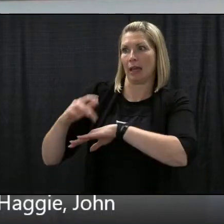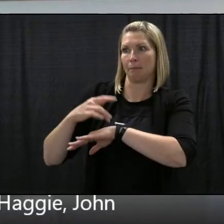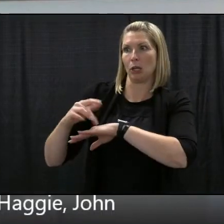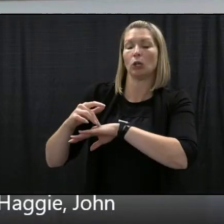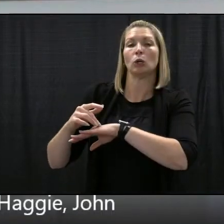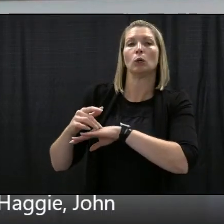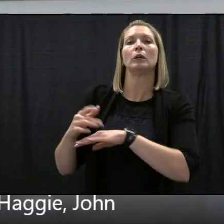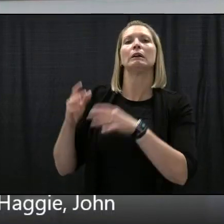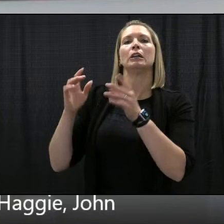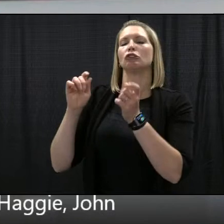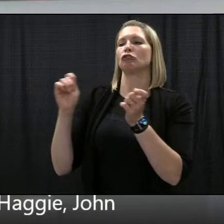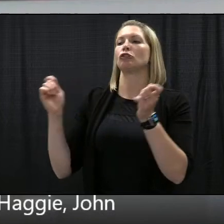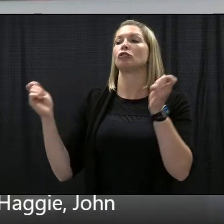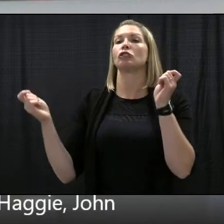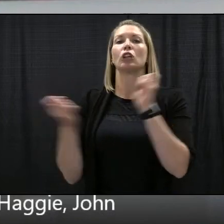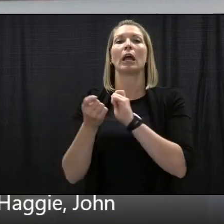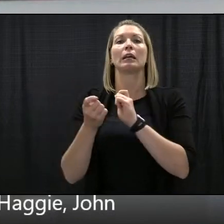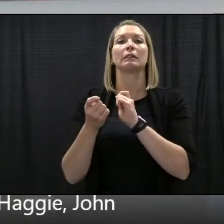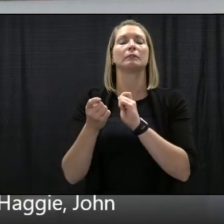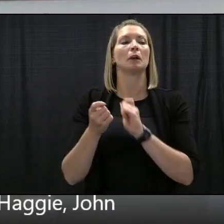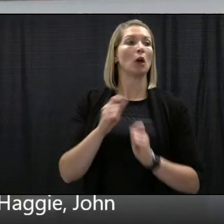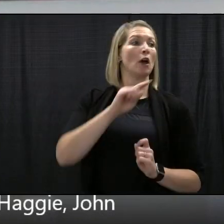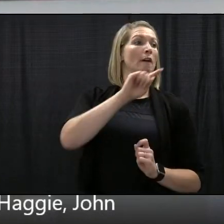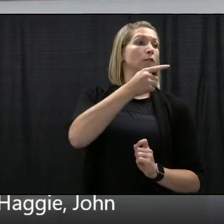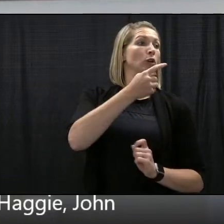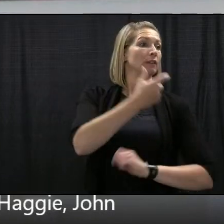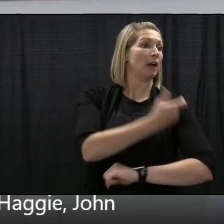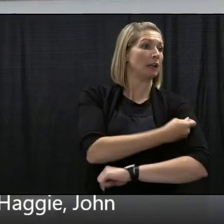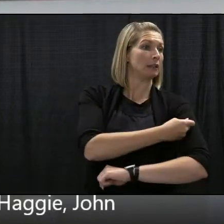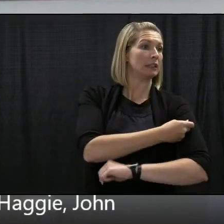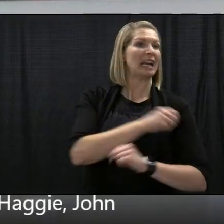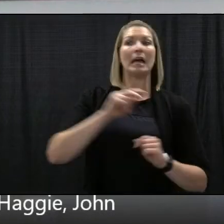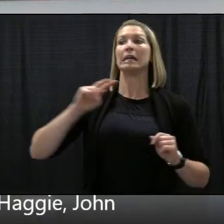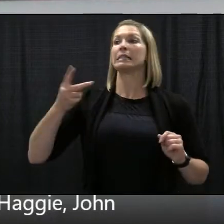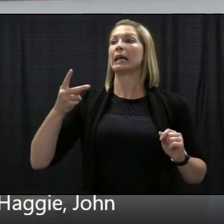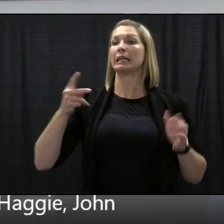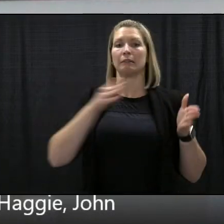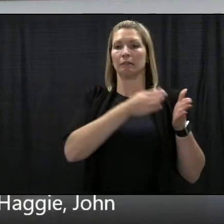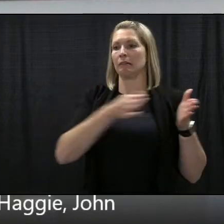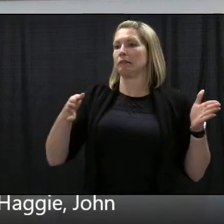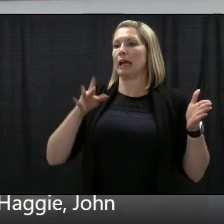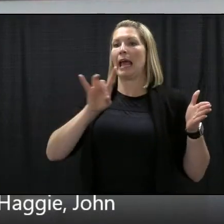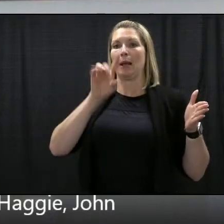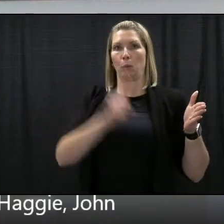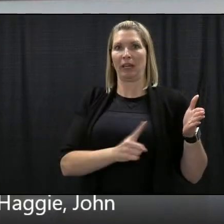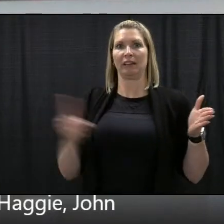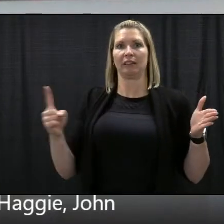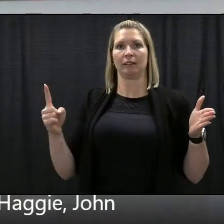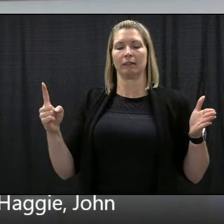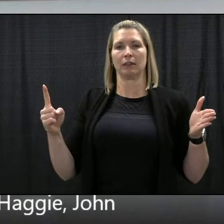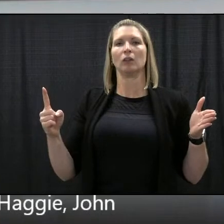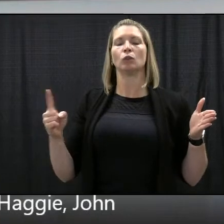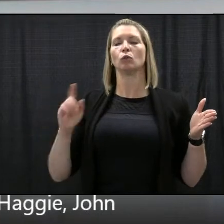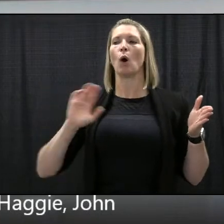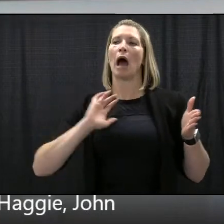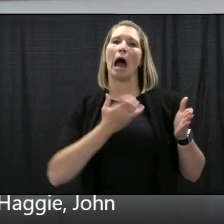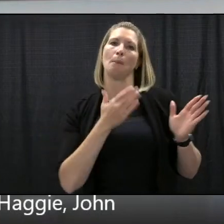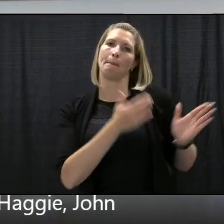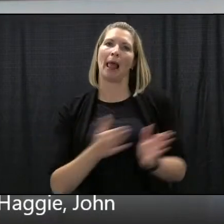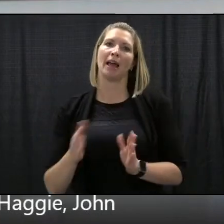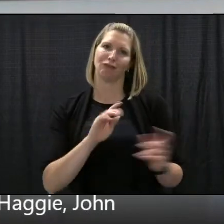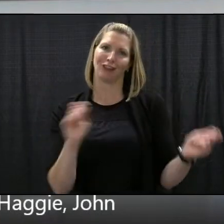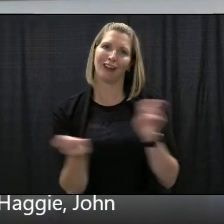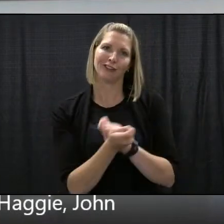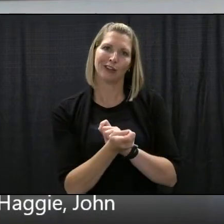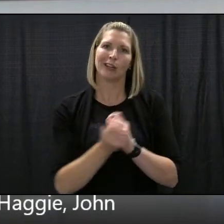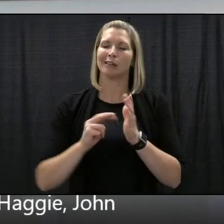8 weeks since your first dose. If there are challenges, and we've heard that people are really